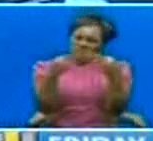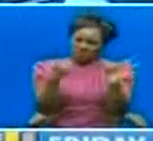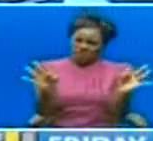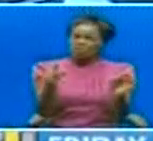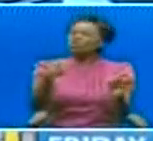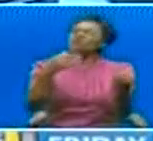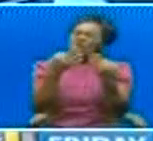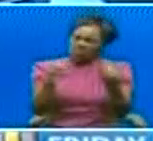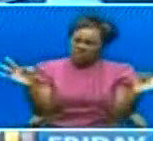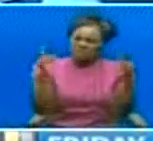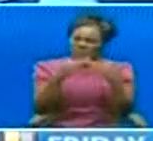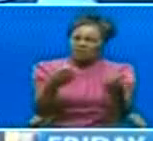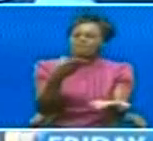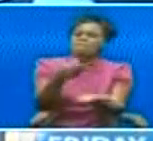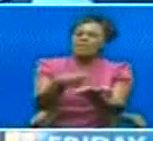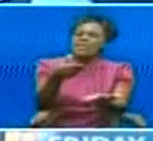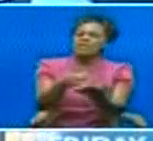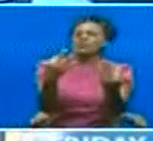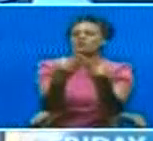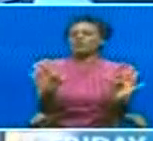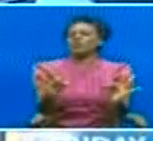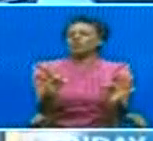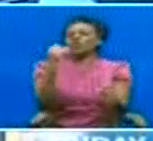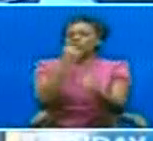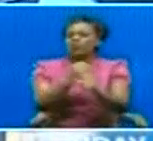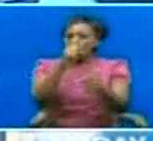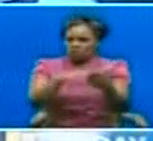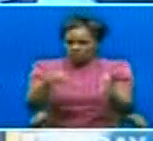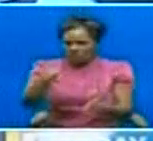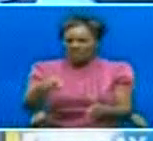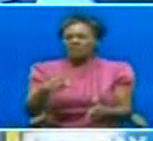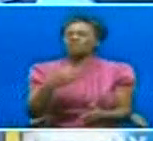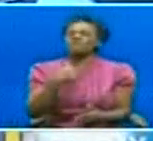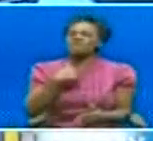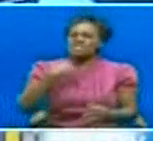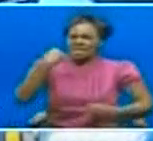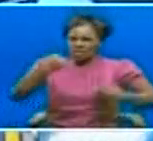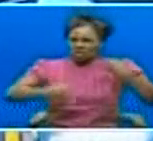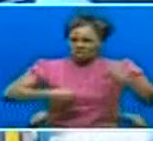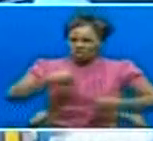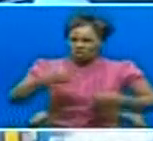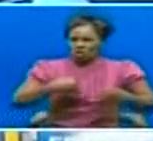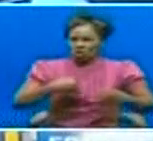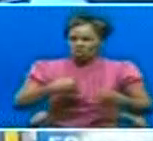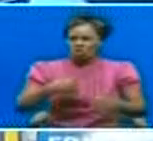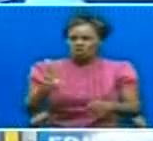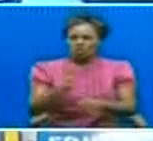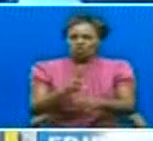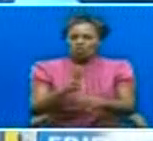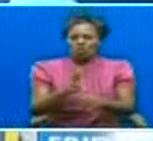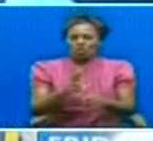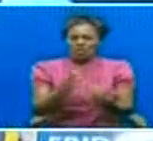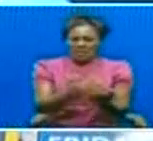You have the freedom, financial to do, freedom, you mean? Yes, to do what you like. And I really enjoy spending on my loved